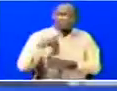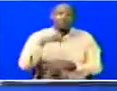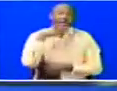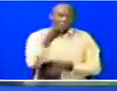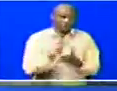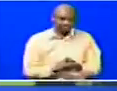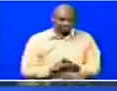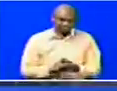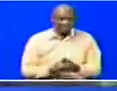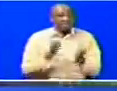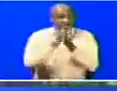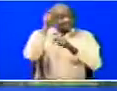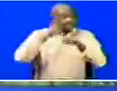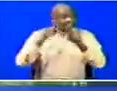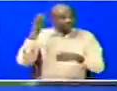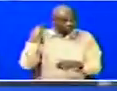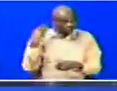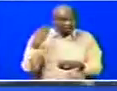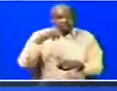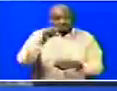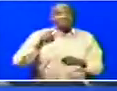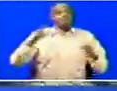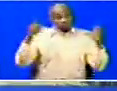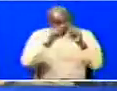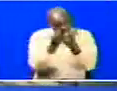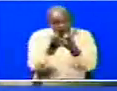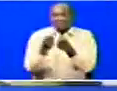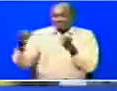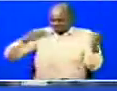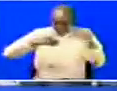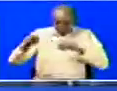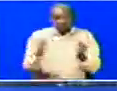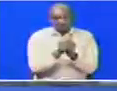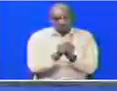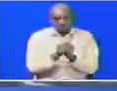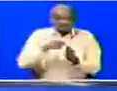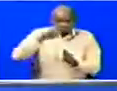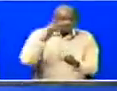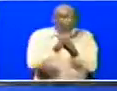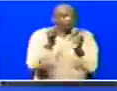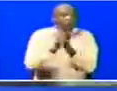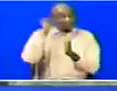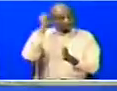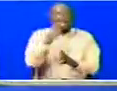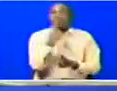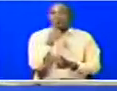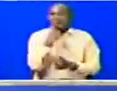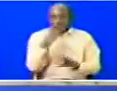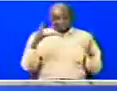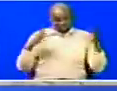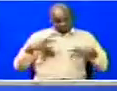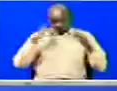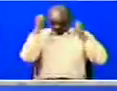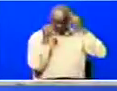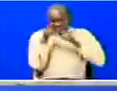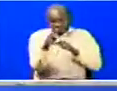died. 15 years ago, he formed his diving team. He has previously worked with the Kenya Navy divers in numerous operations,